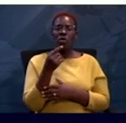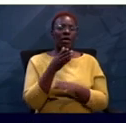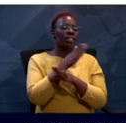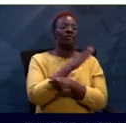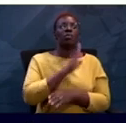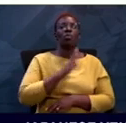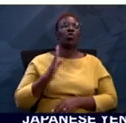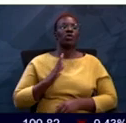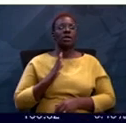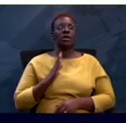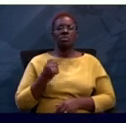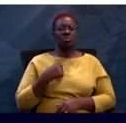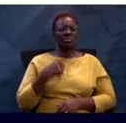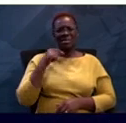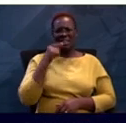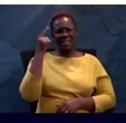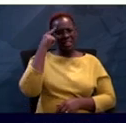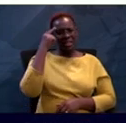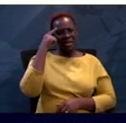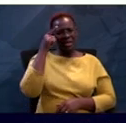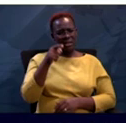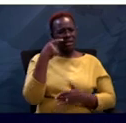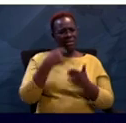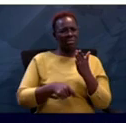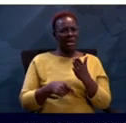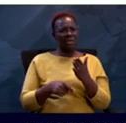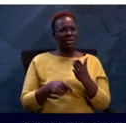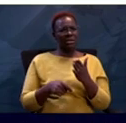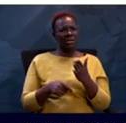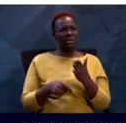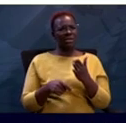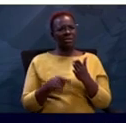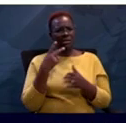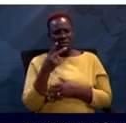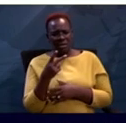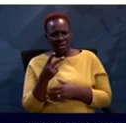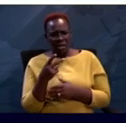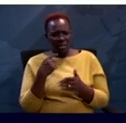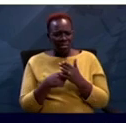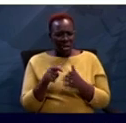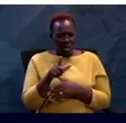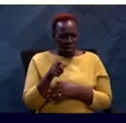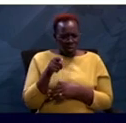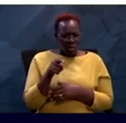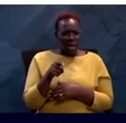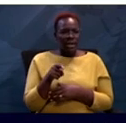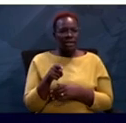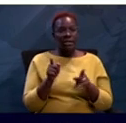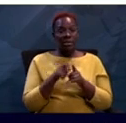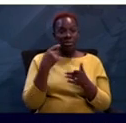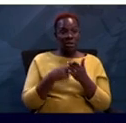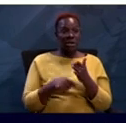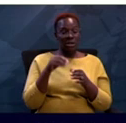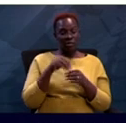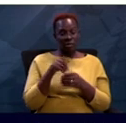there. I don't think these prices, looking at the prices available locally and the price they bought